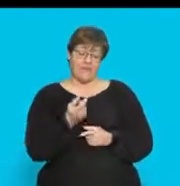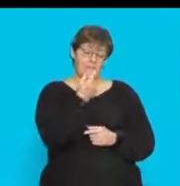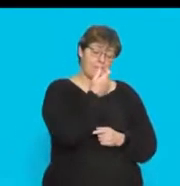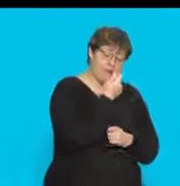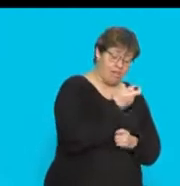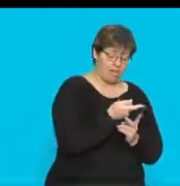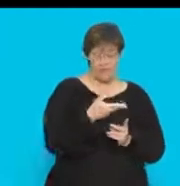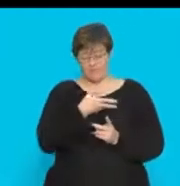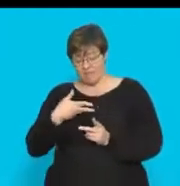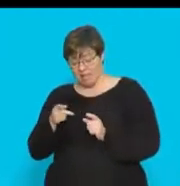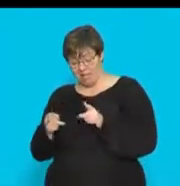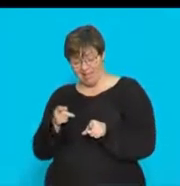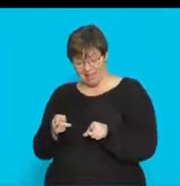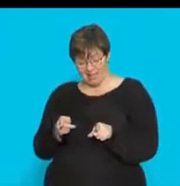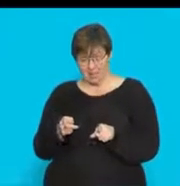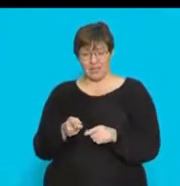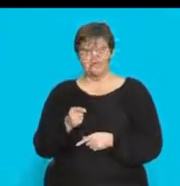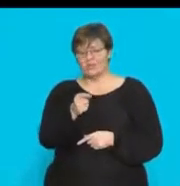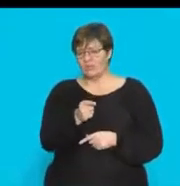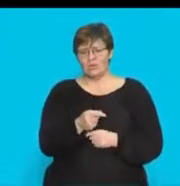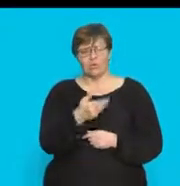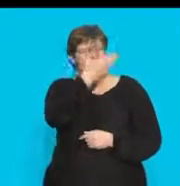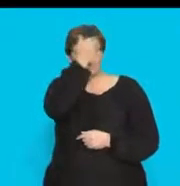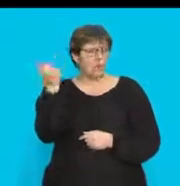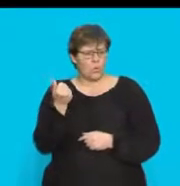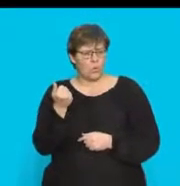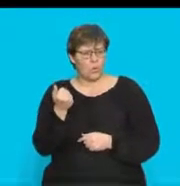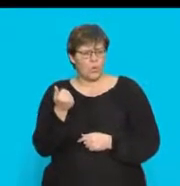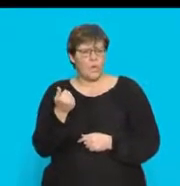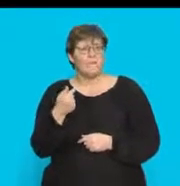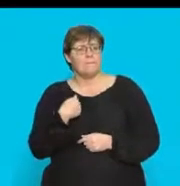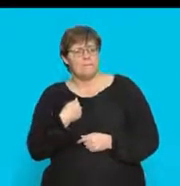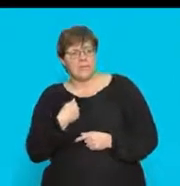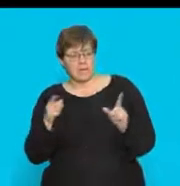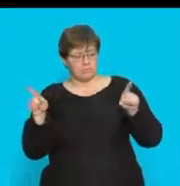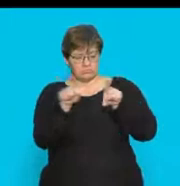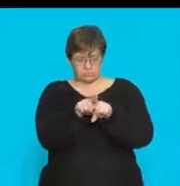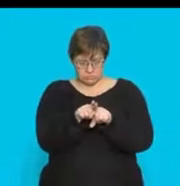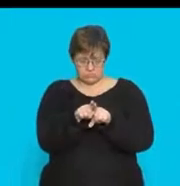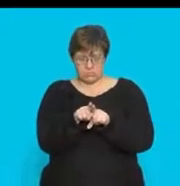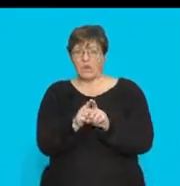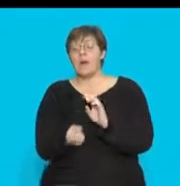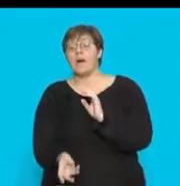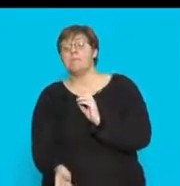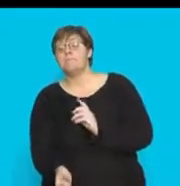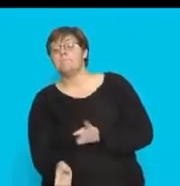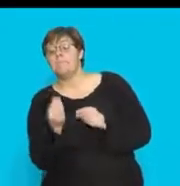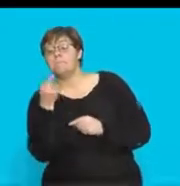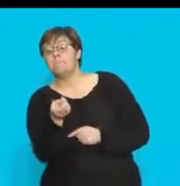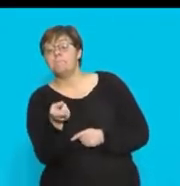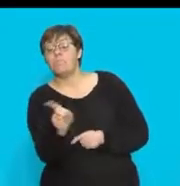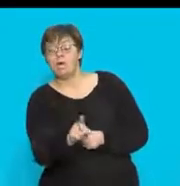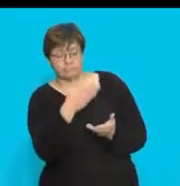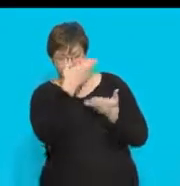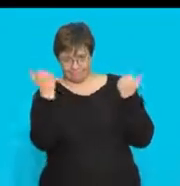you've got a female, you have no idea when you combine the two what you are going to get. It